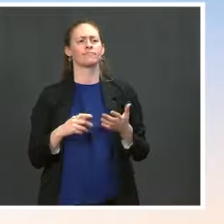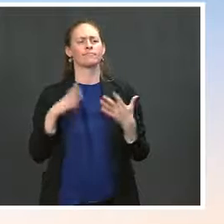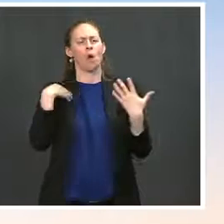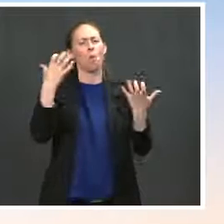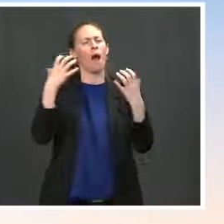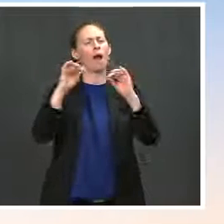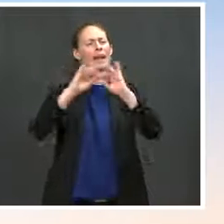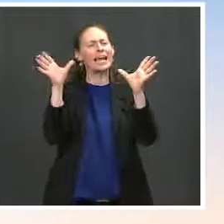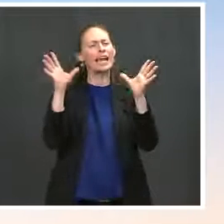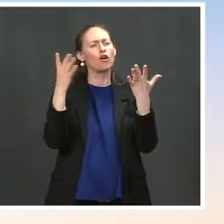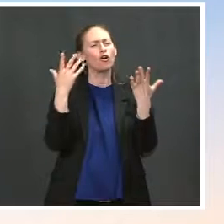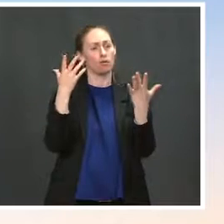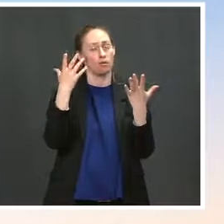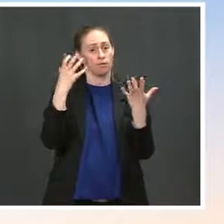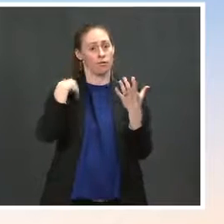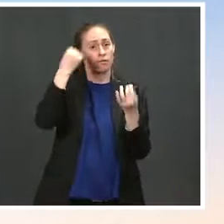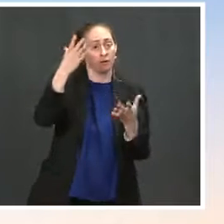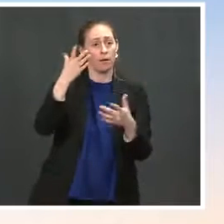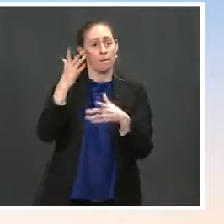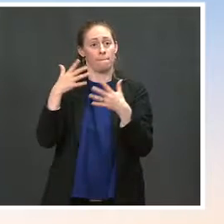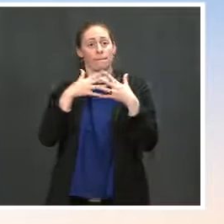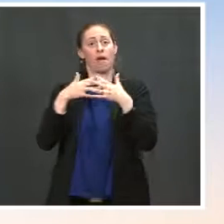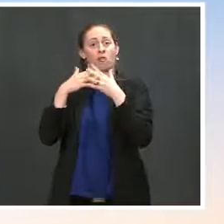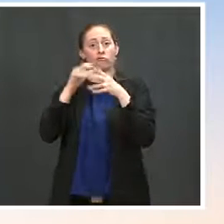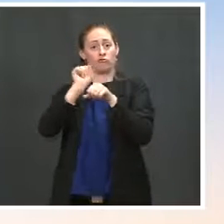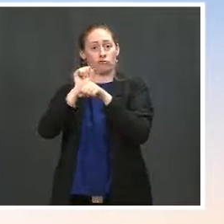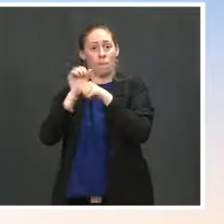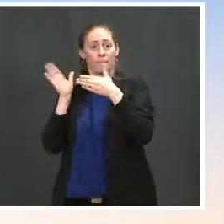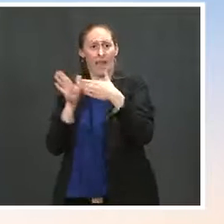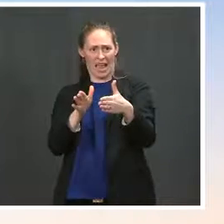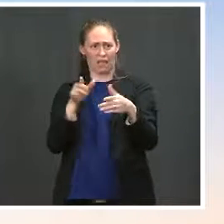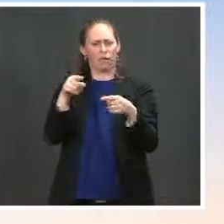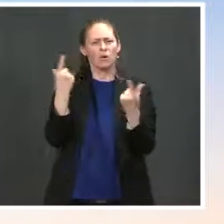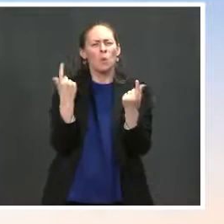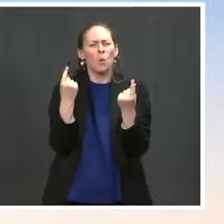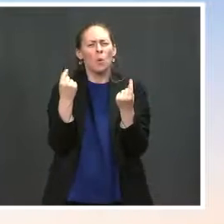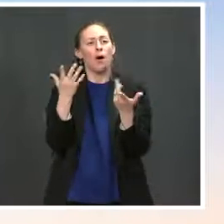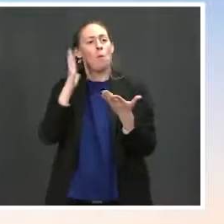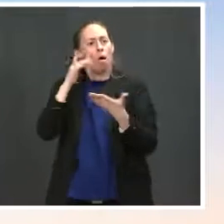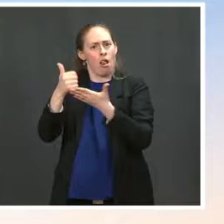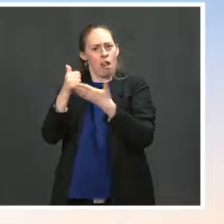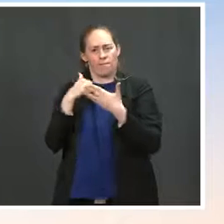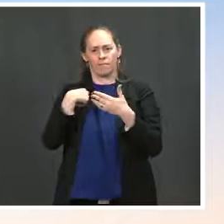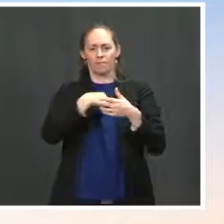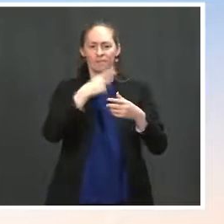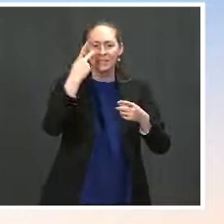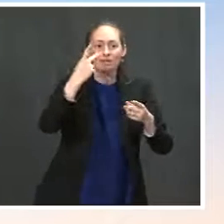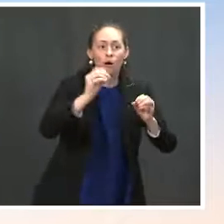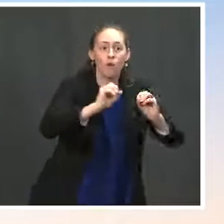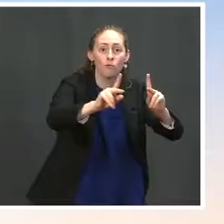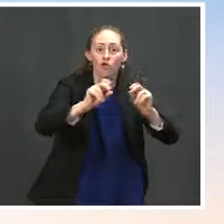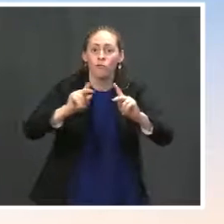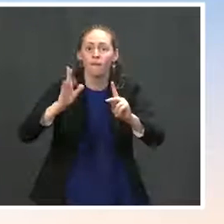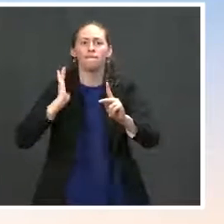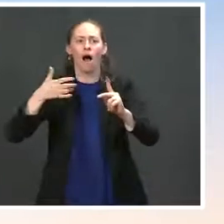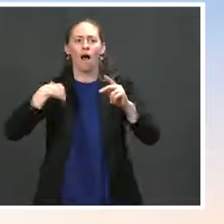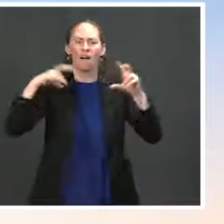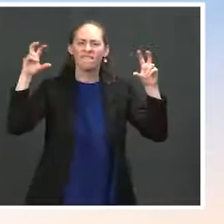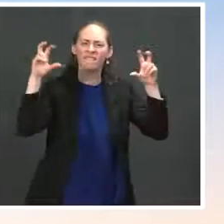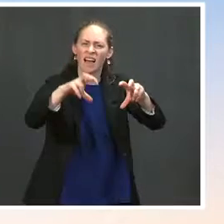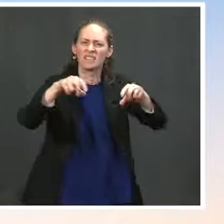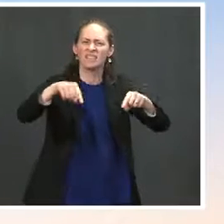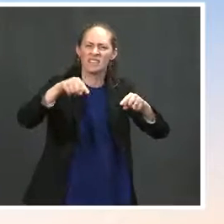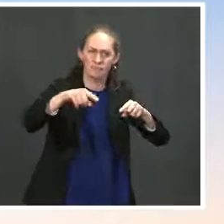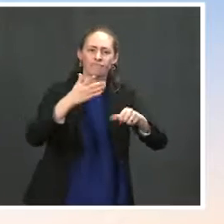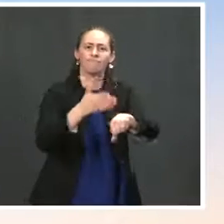American Jobs Plan will help us more fully tap the economic upside here, investing in infrastructure, innovation in our workers